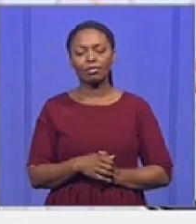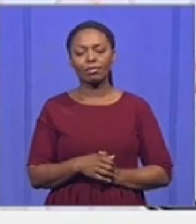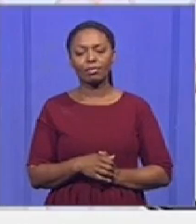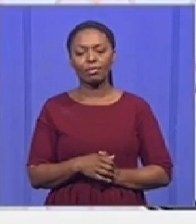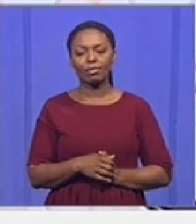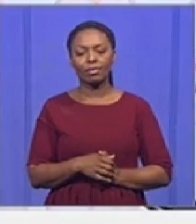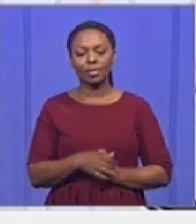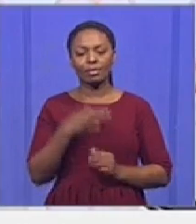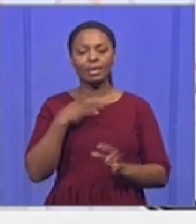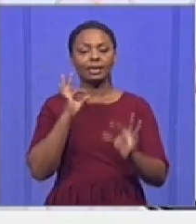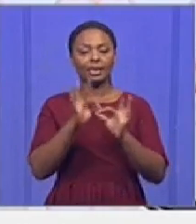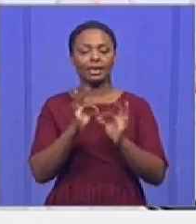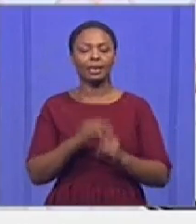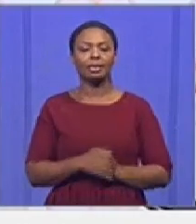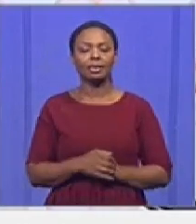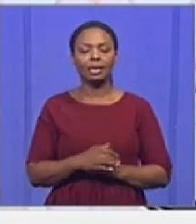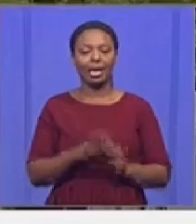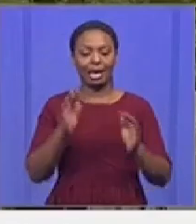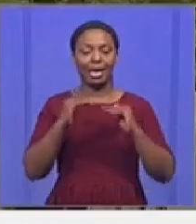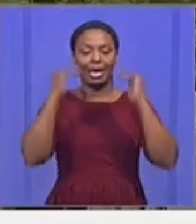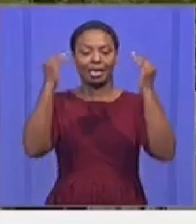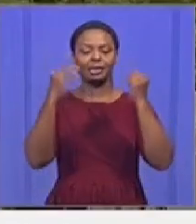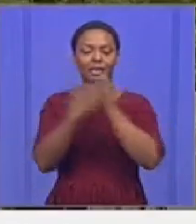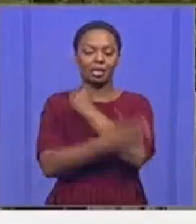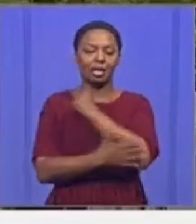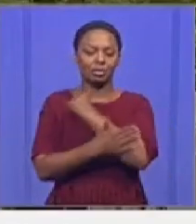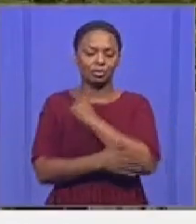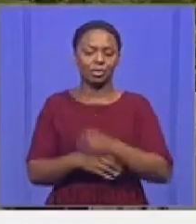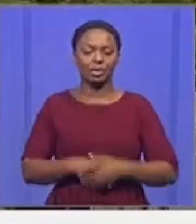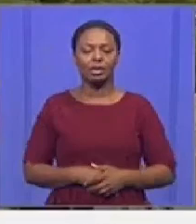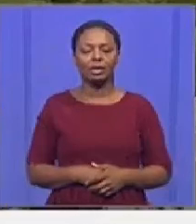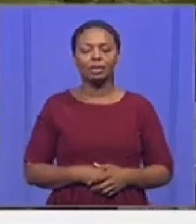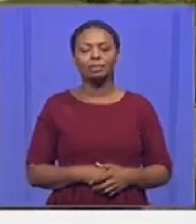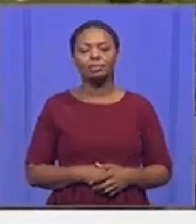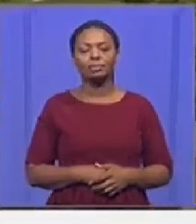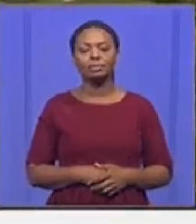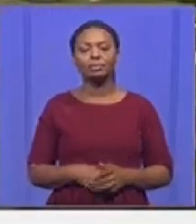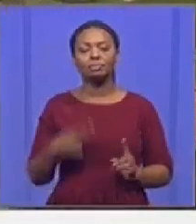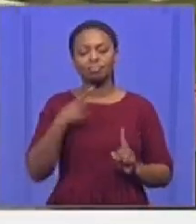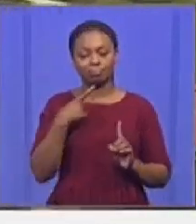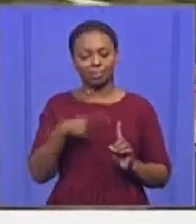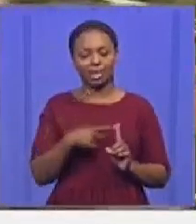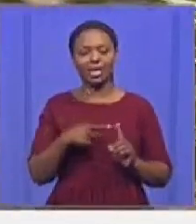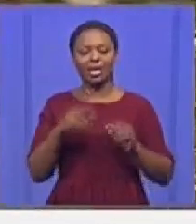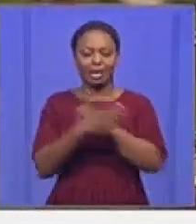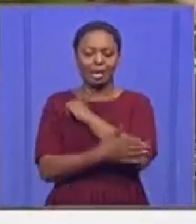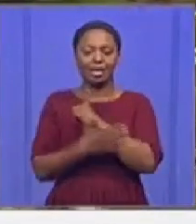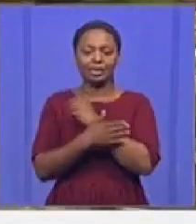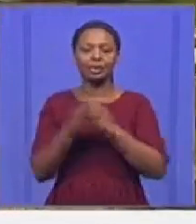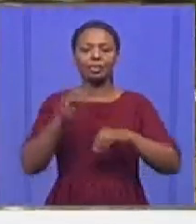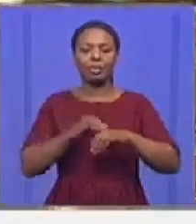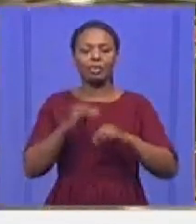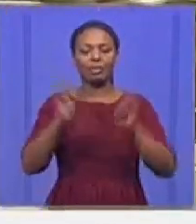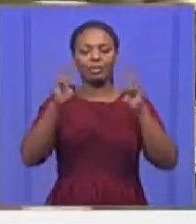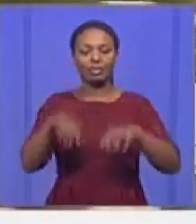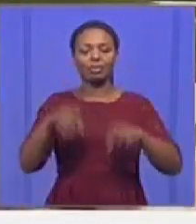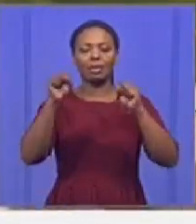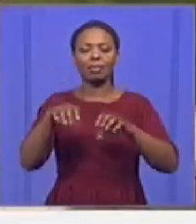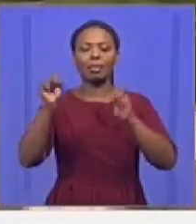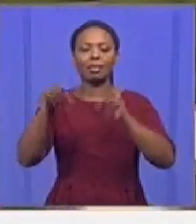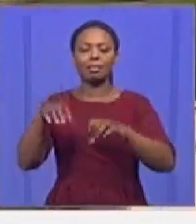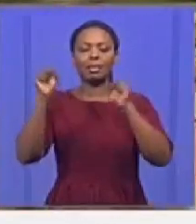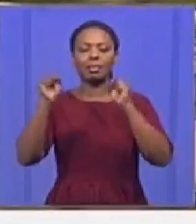I'm certain this is the highest in the country. Sol o buile ka mathata a paretseng naga ka kakaretso jaaka mathata motlakase le maano